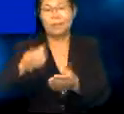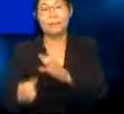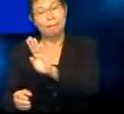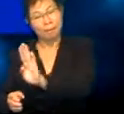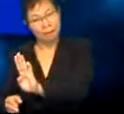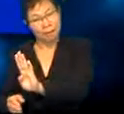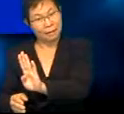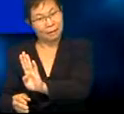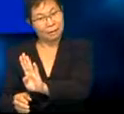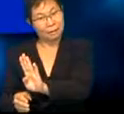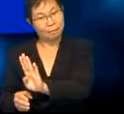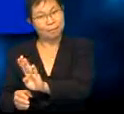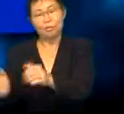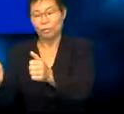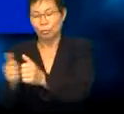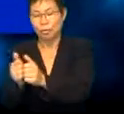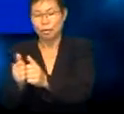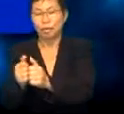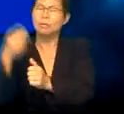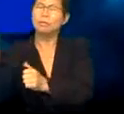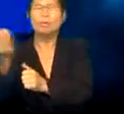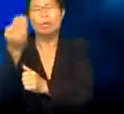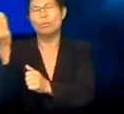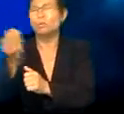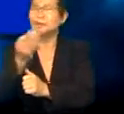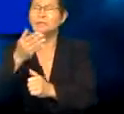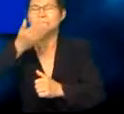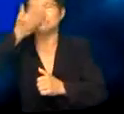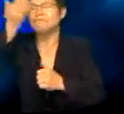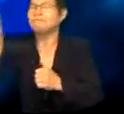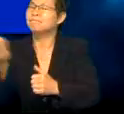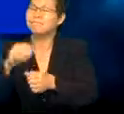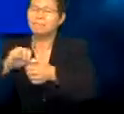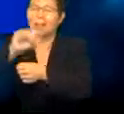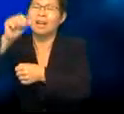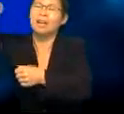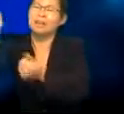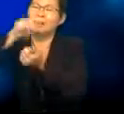B. Gas jar B is filled with ordinary air.